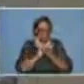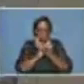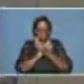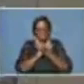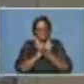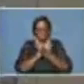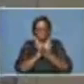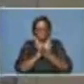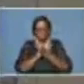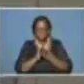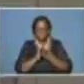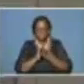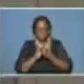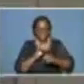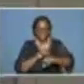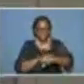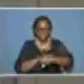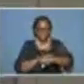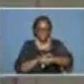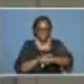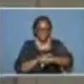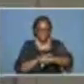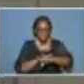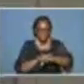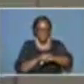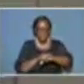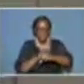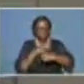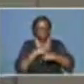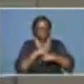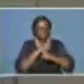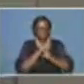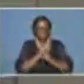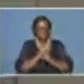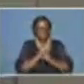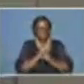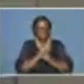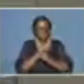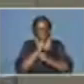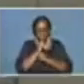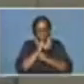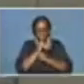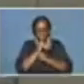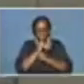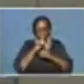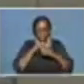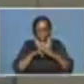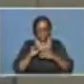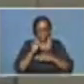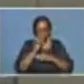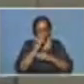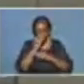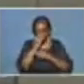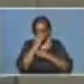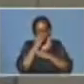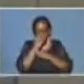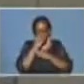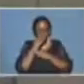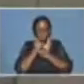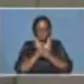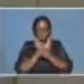efficient judicial system is essential to maintaining public trust in our institutions. And as